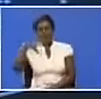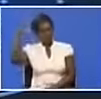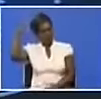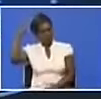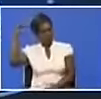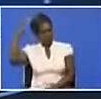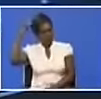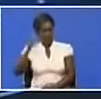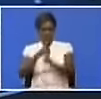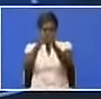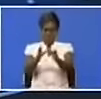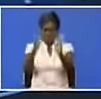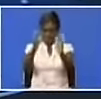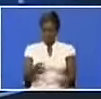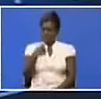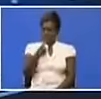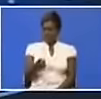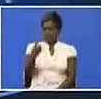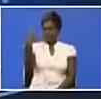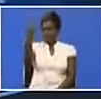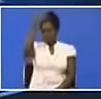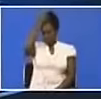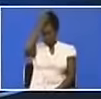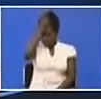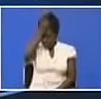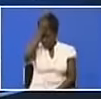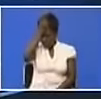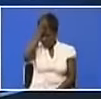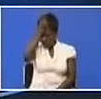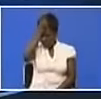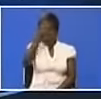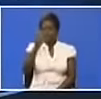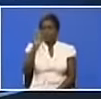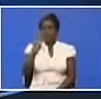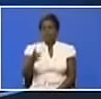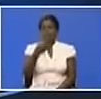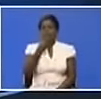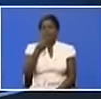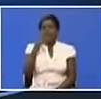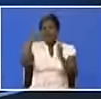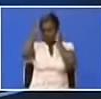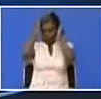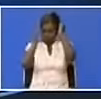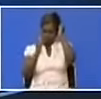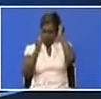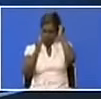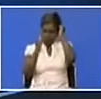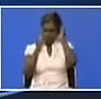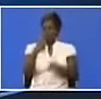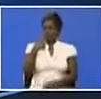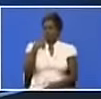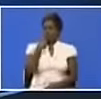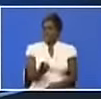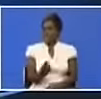KTN's Kamche Menza now reports, a village in Baringo woke up to the sight of men in uniform arriving in droves to find the